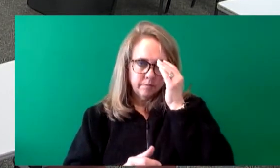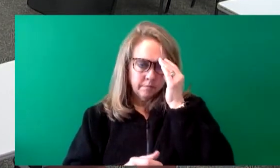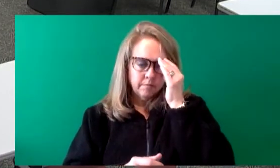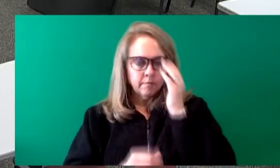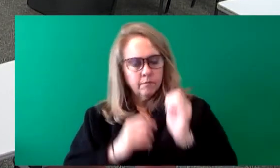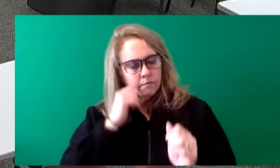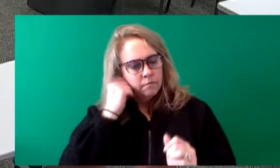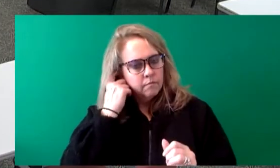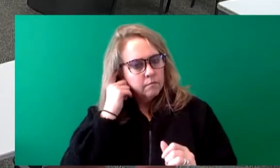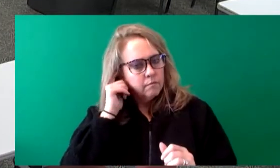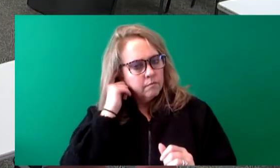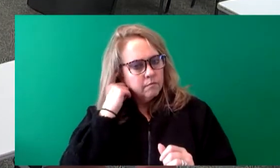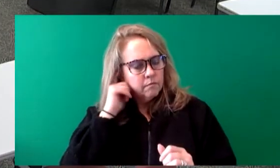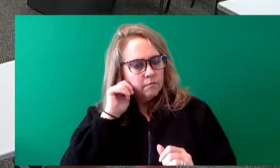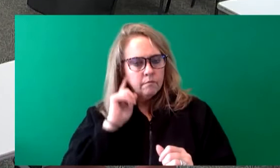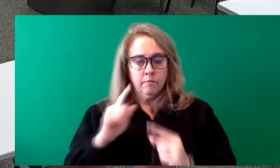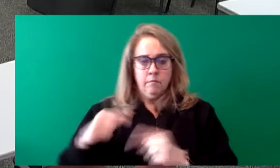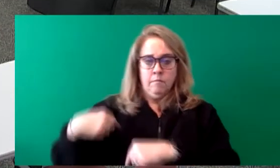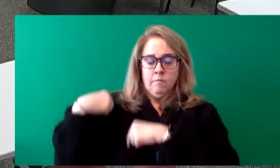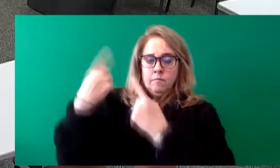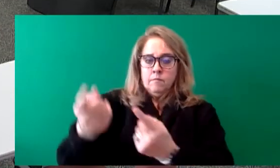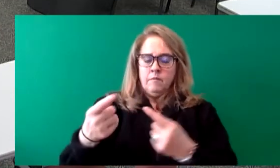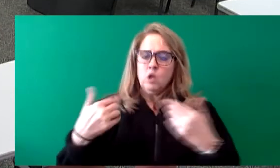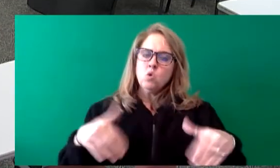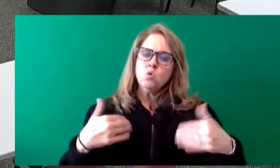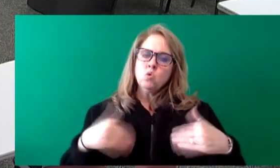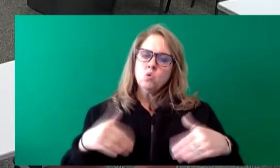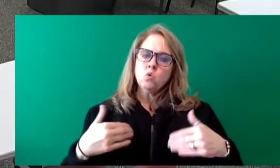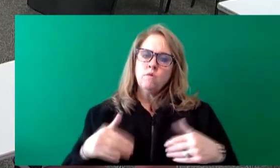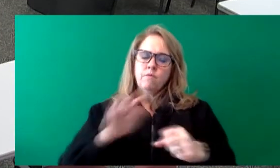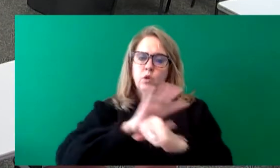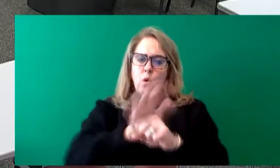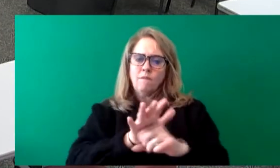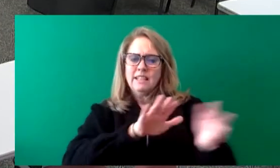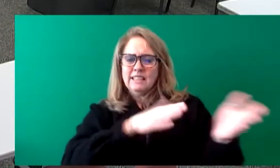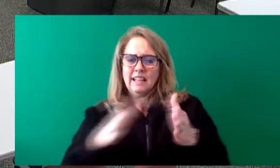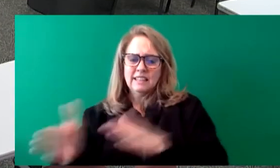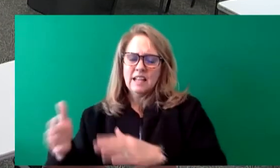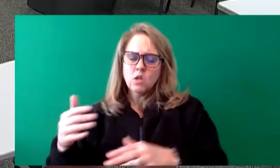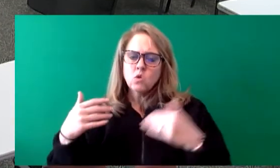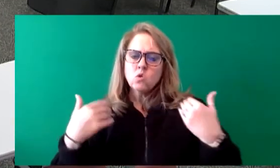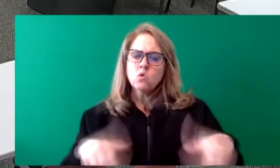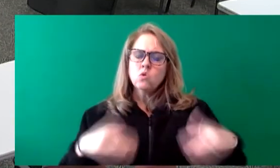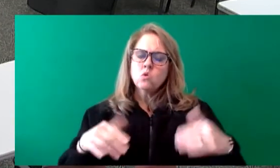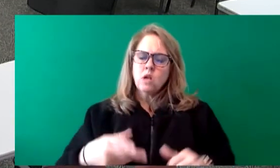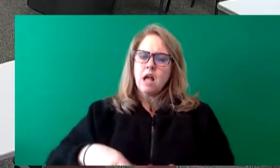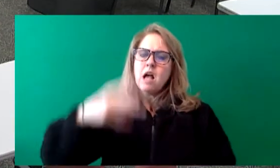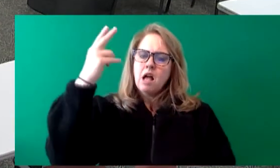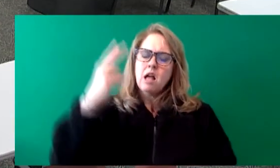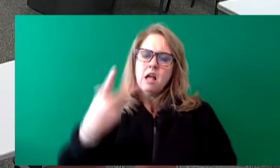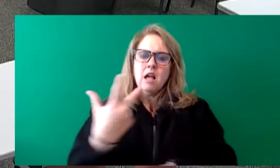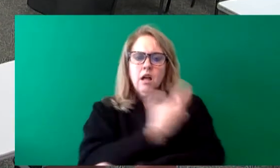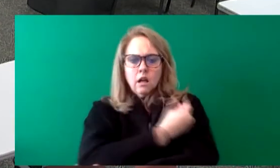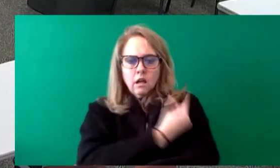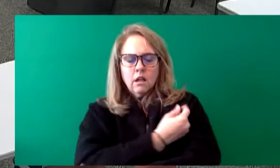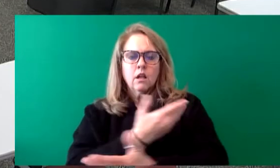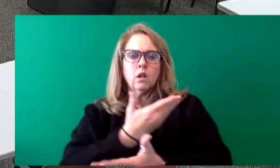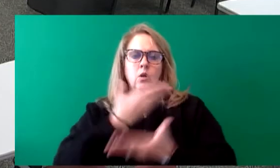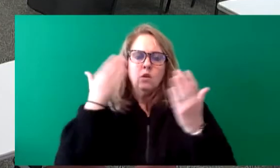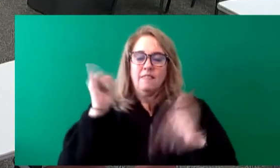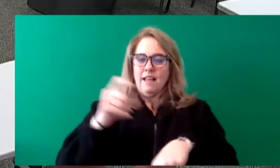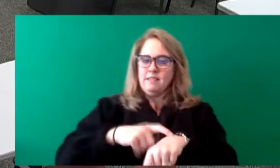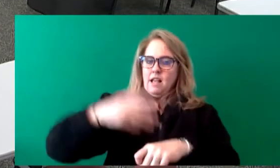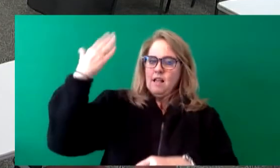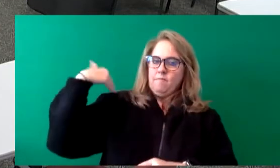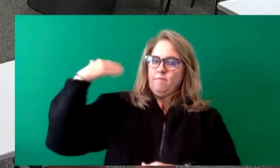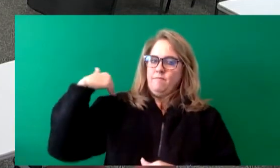much higher early on when no one was immunized, no one had natural immunity, et cetera. So, but I think I've kind of made